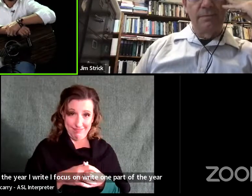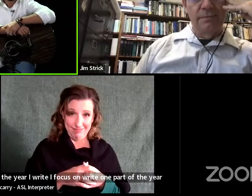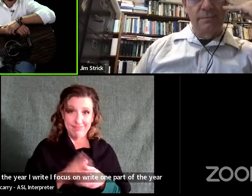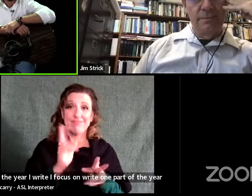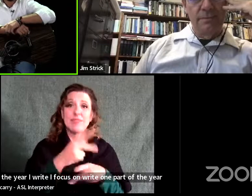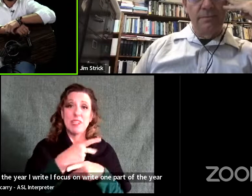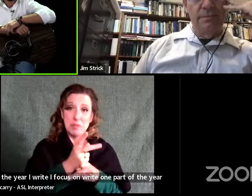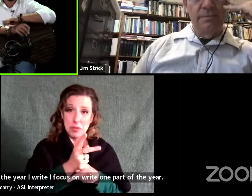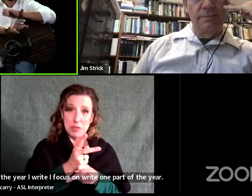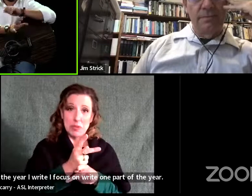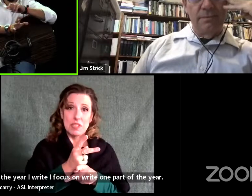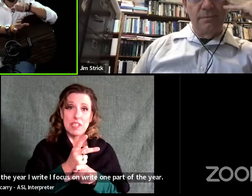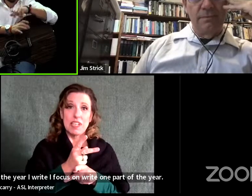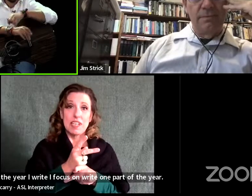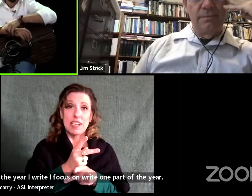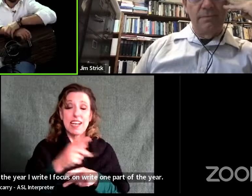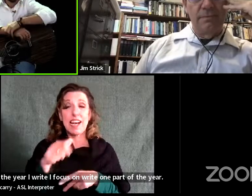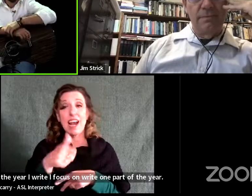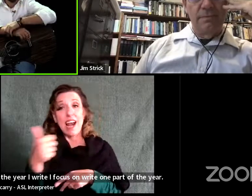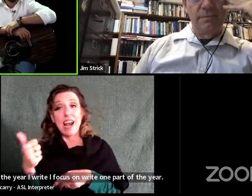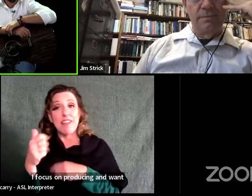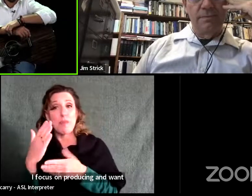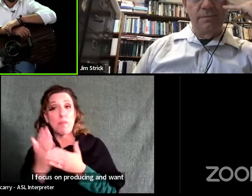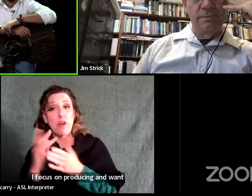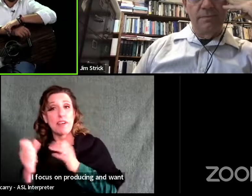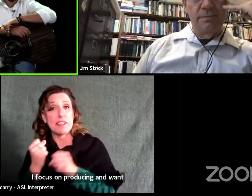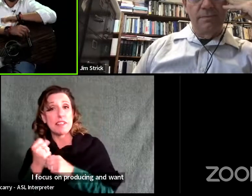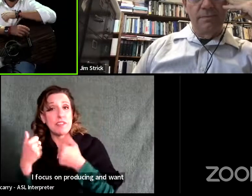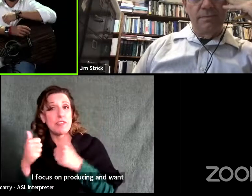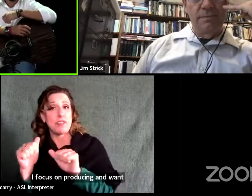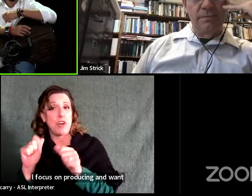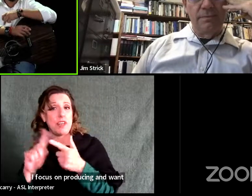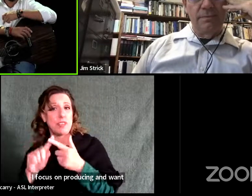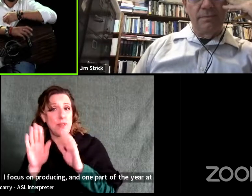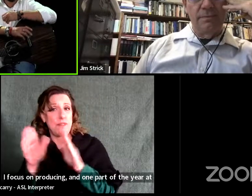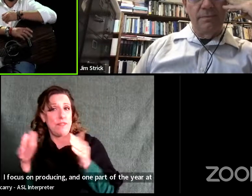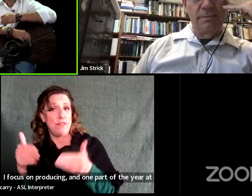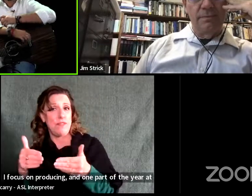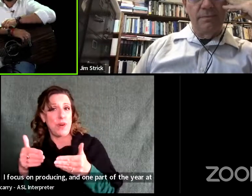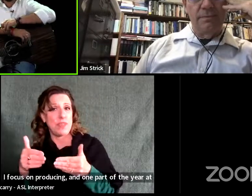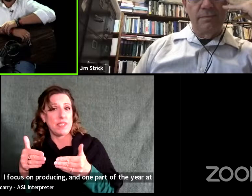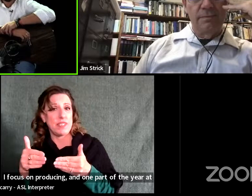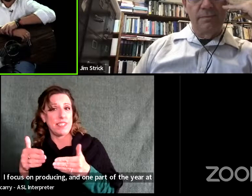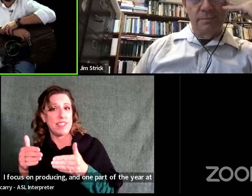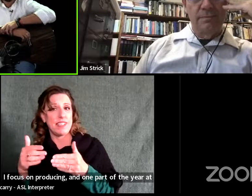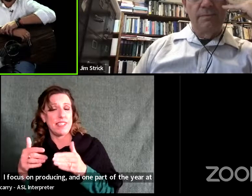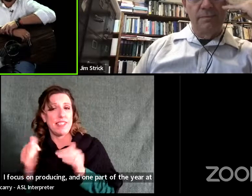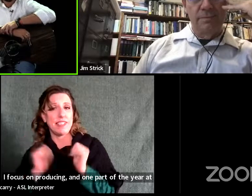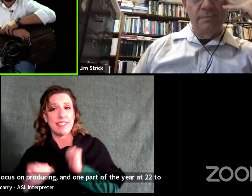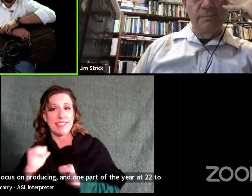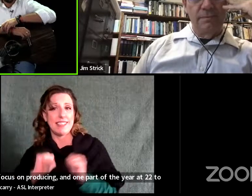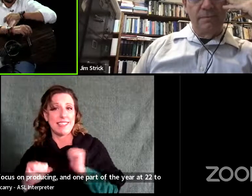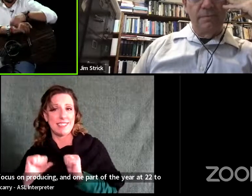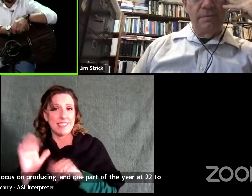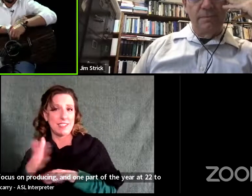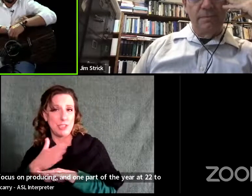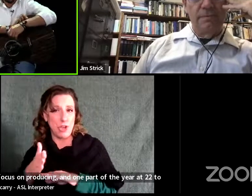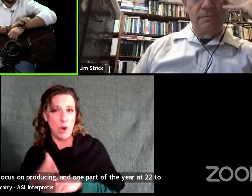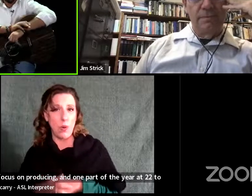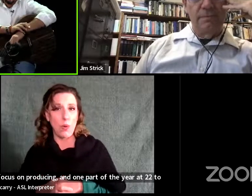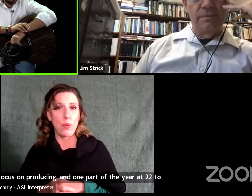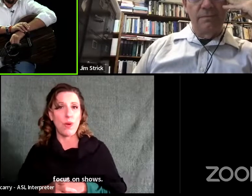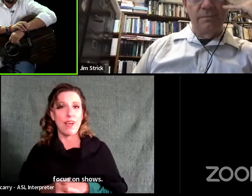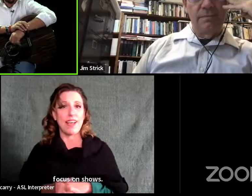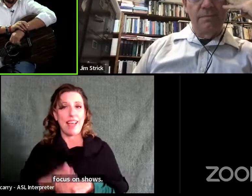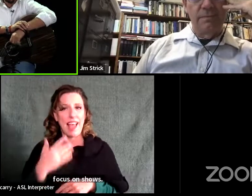producing, and one part of the year I try to focus on shows. So on that way,